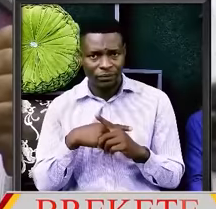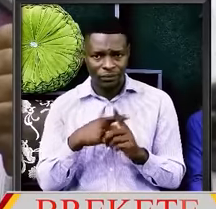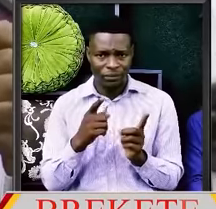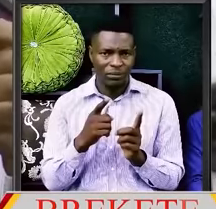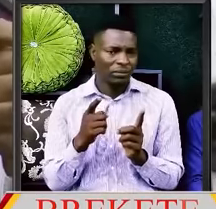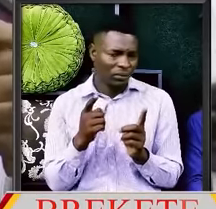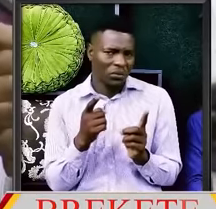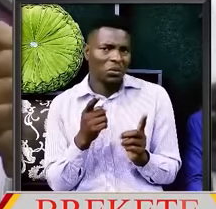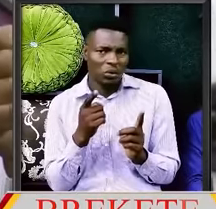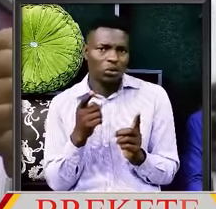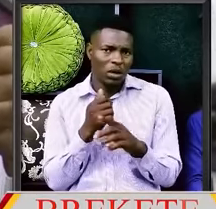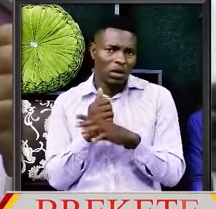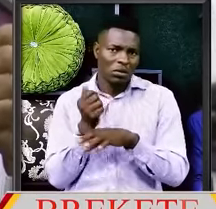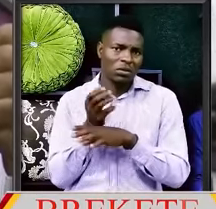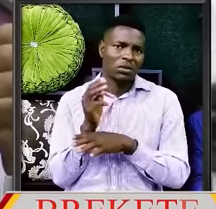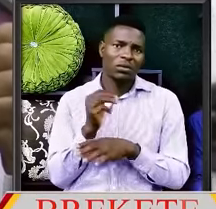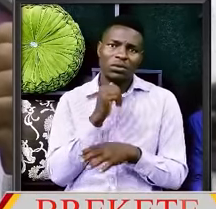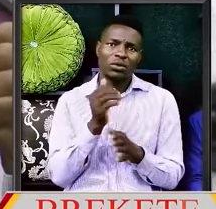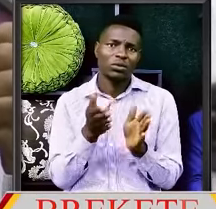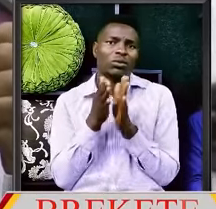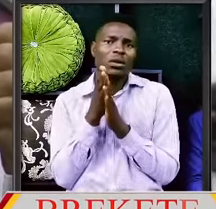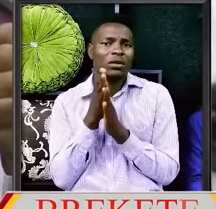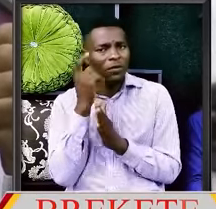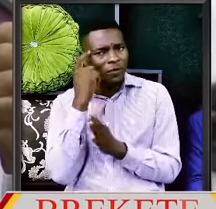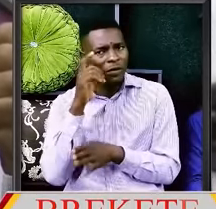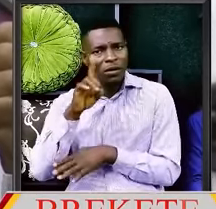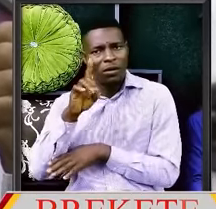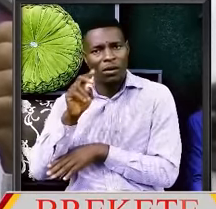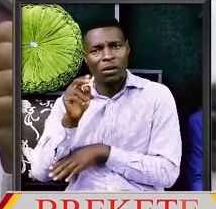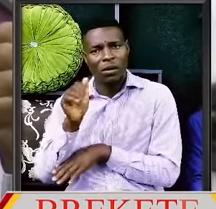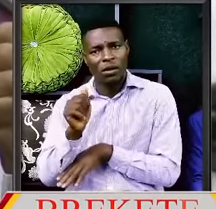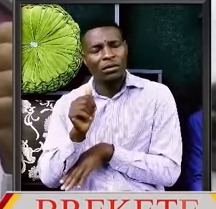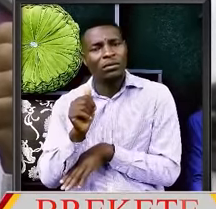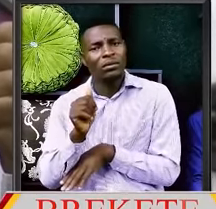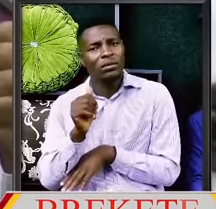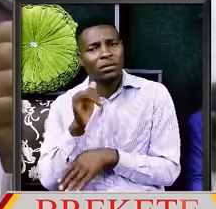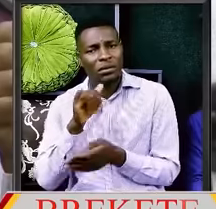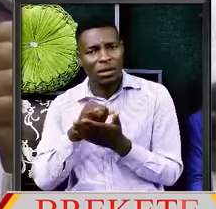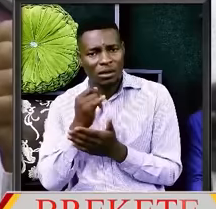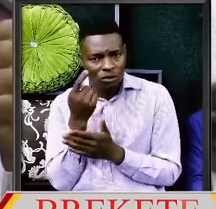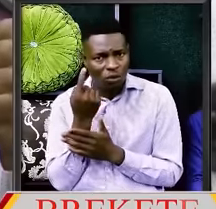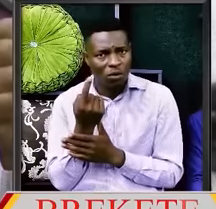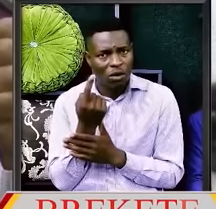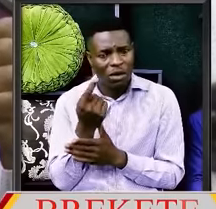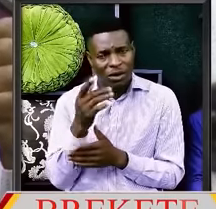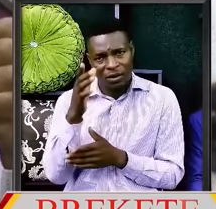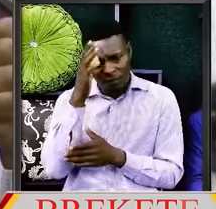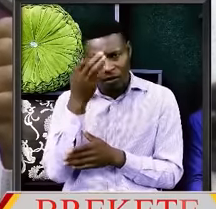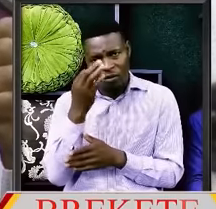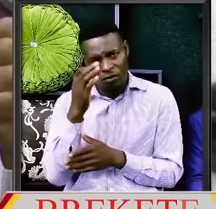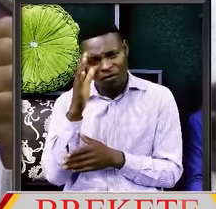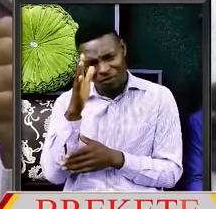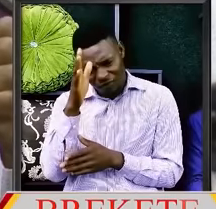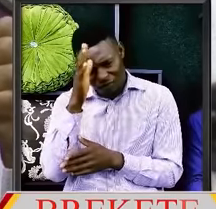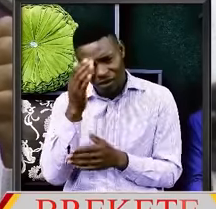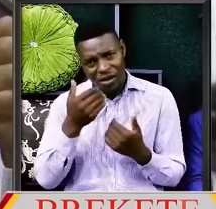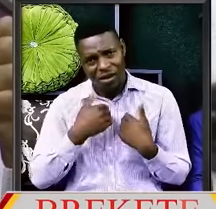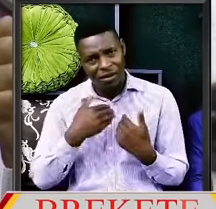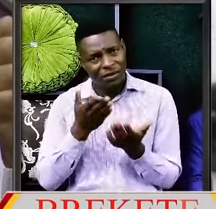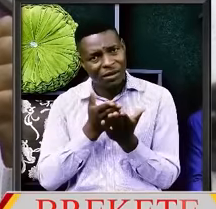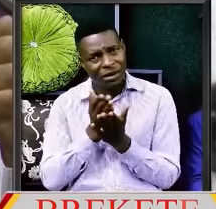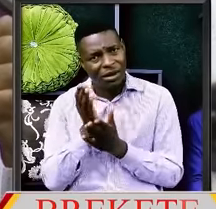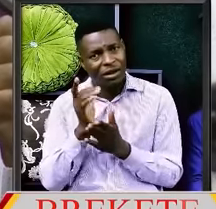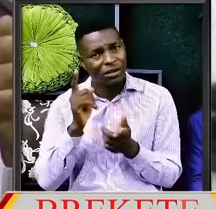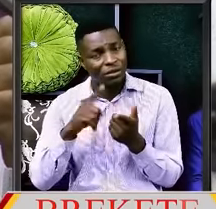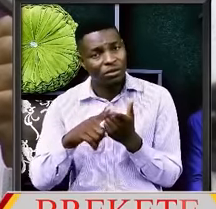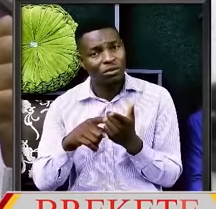and I say, me, the man no has for DNA. That is only the father of the child that have the right to ask for DNA.